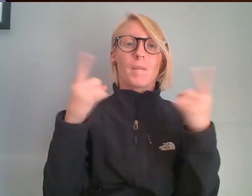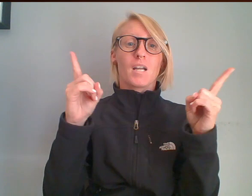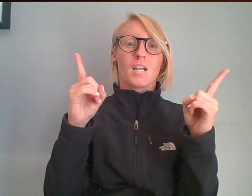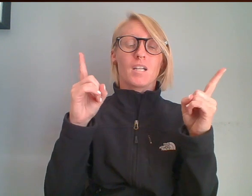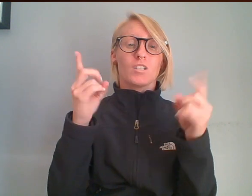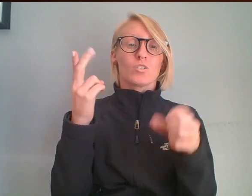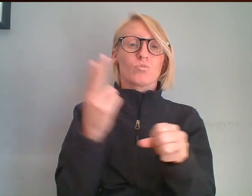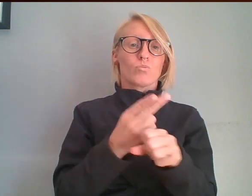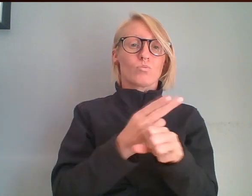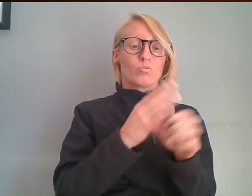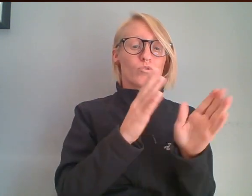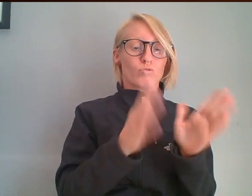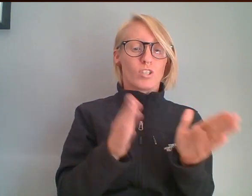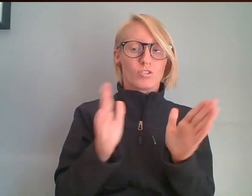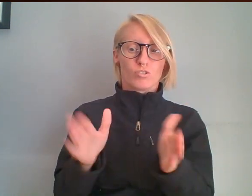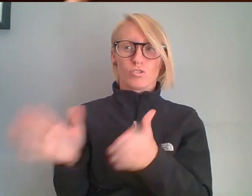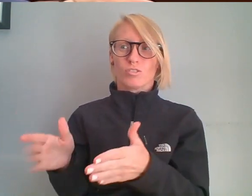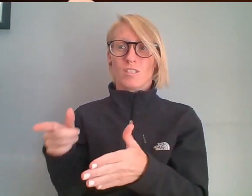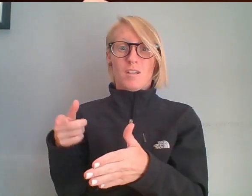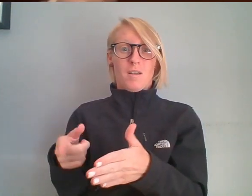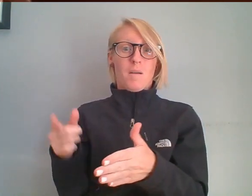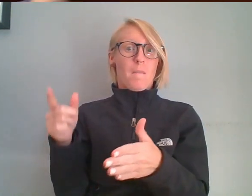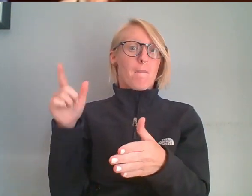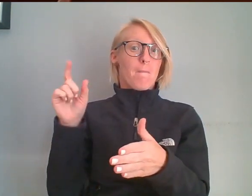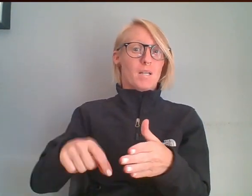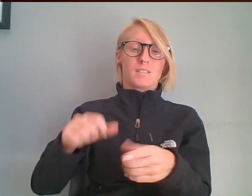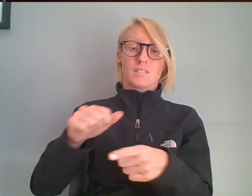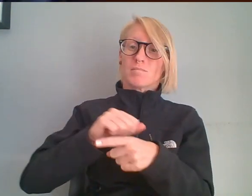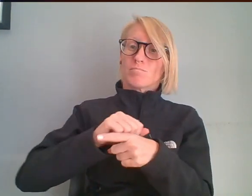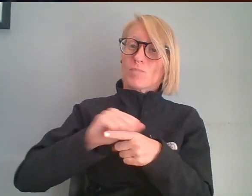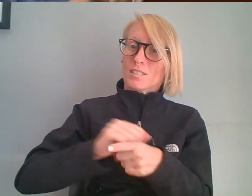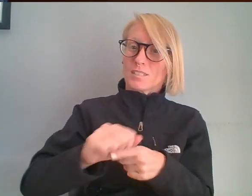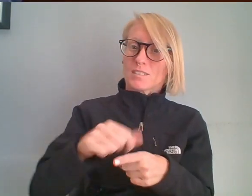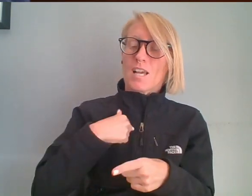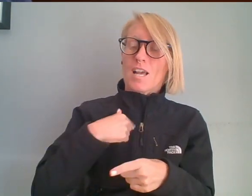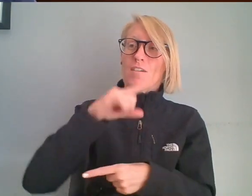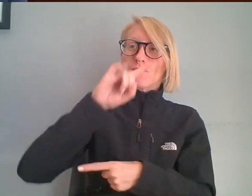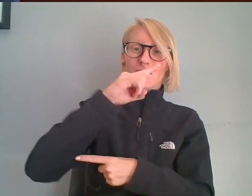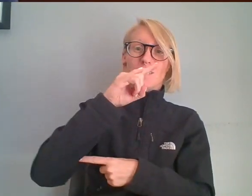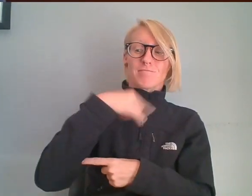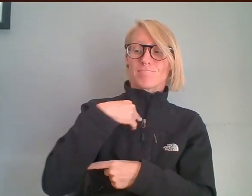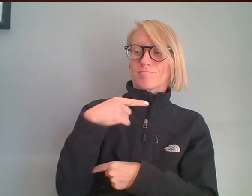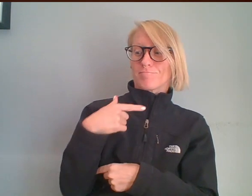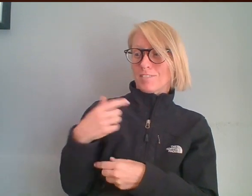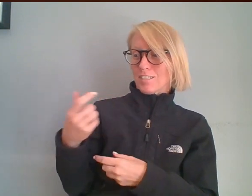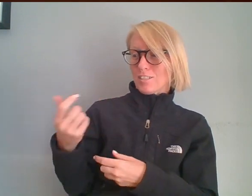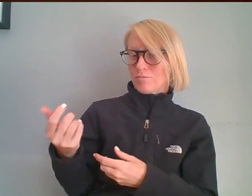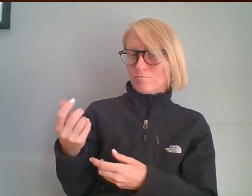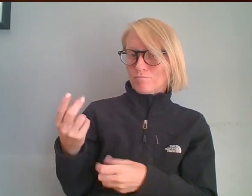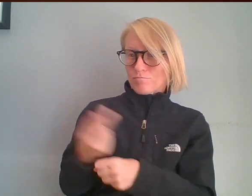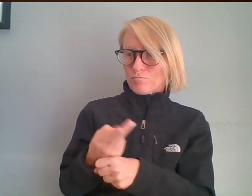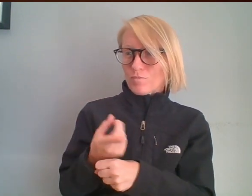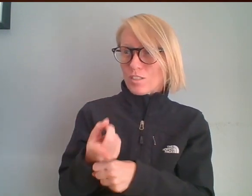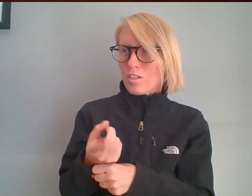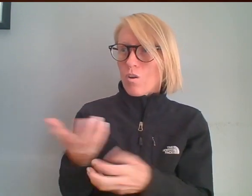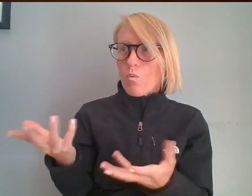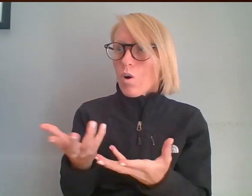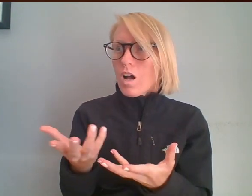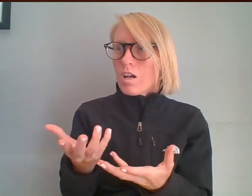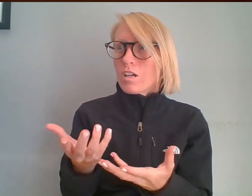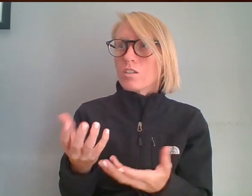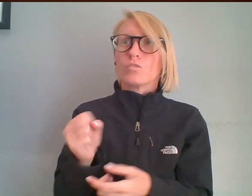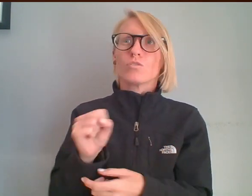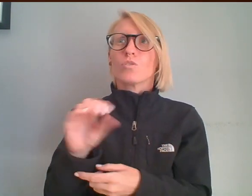And you have to practice these structures. I practice these structures on my kids. I have 2 kids. When they ask me questions, I usually answer them in what, so what, now